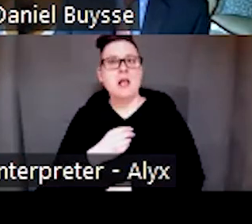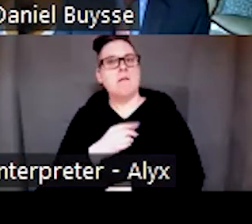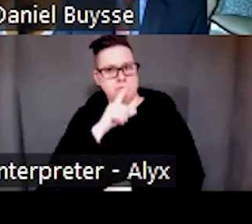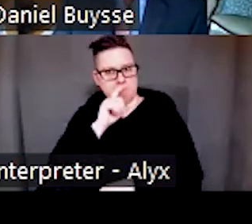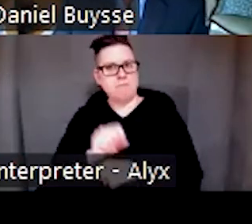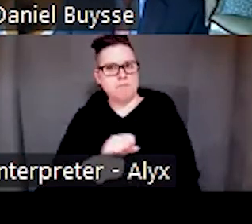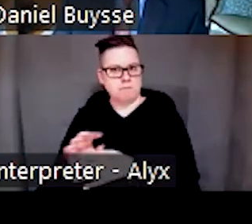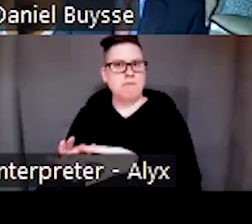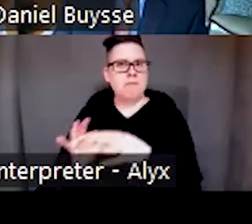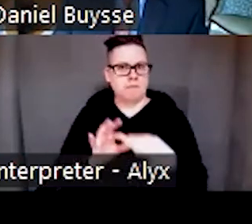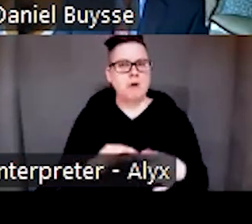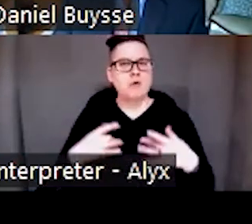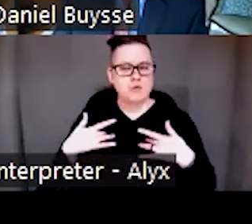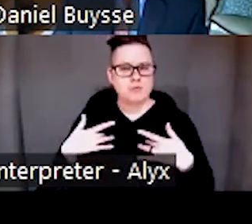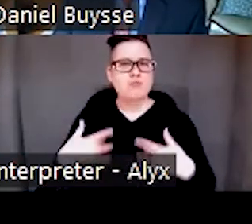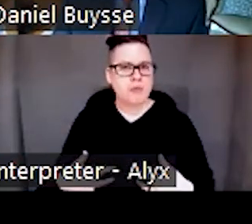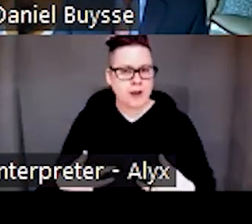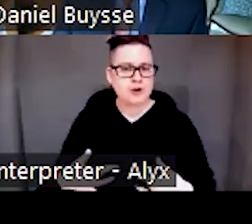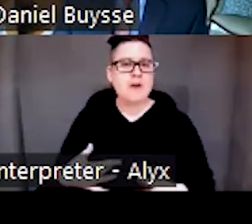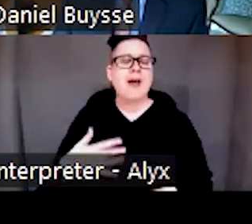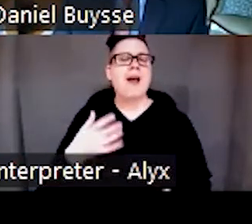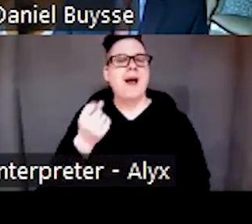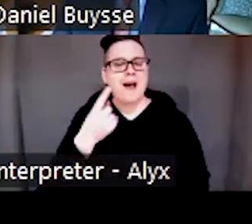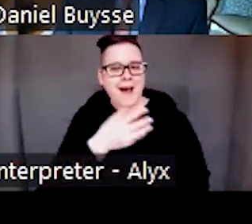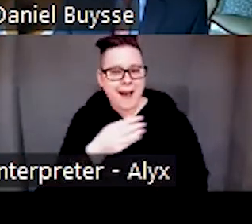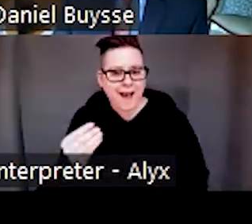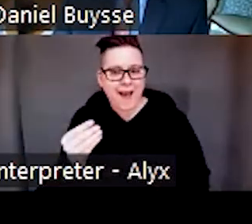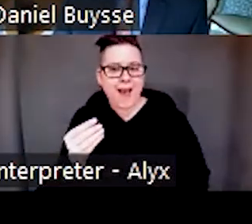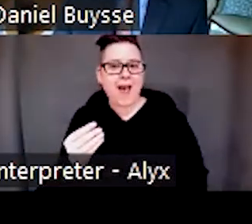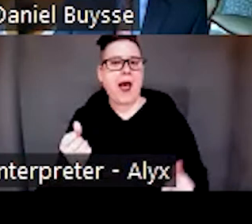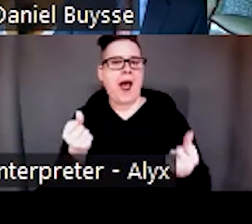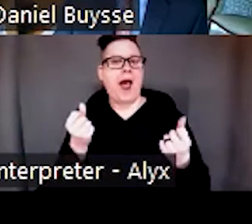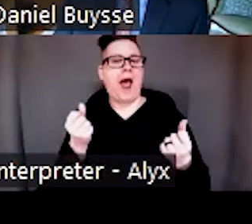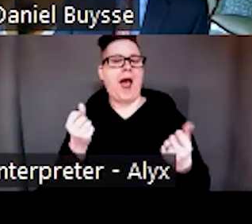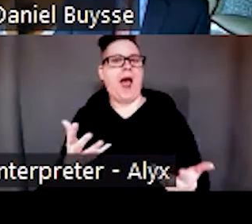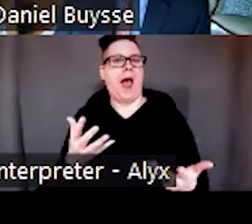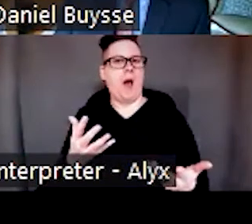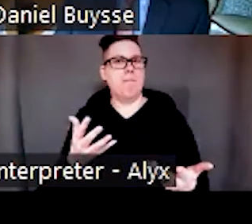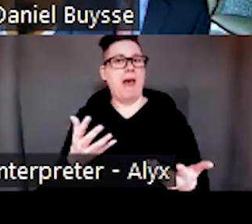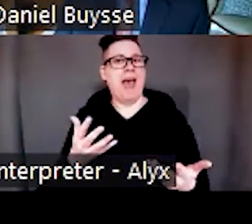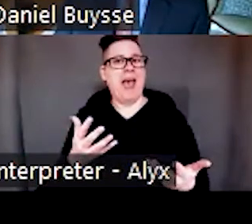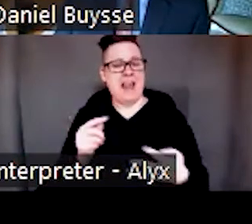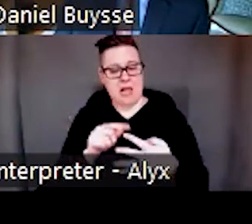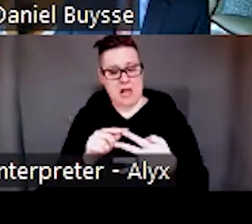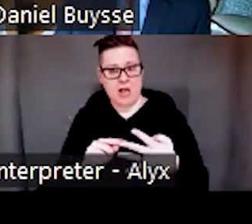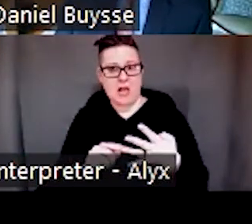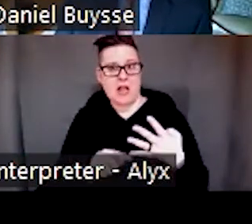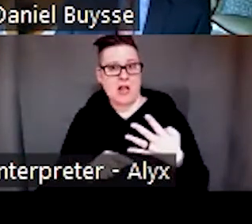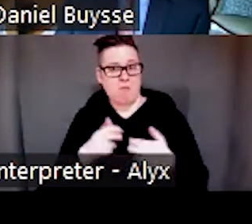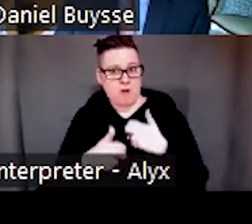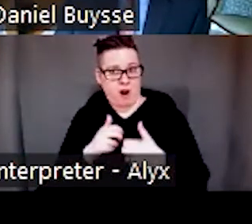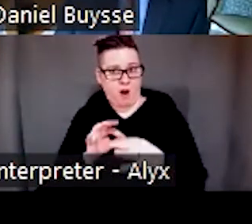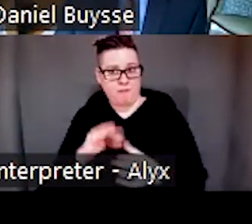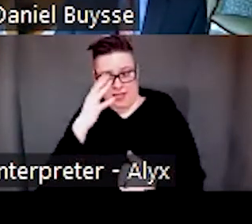concurrent depression, but as well, the number of abnormal dimensions was related to the likelihood of